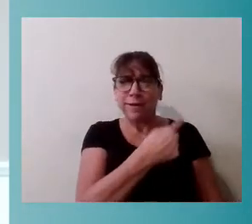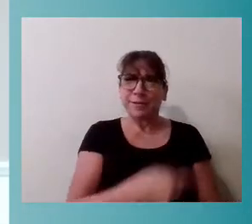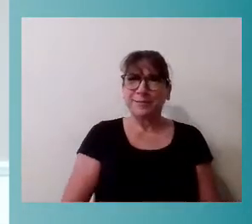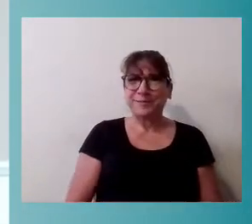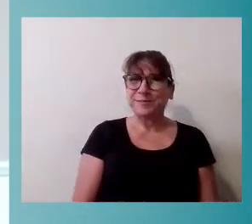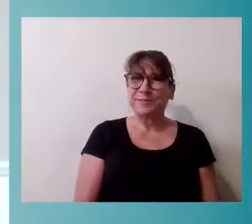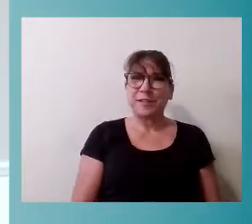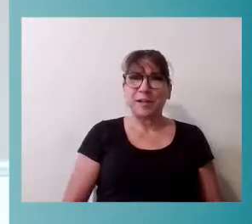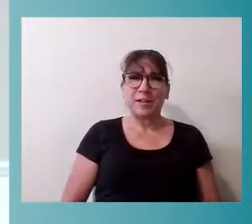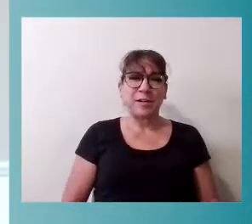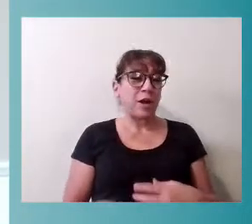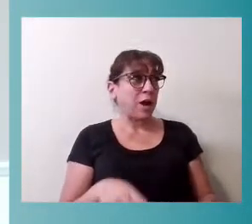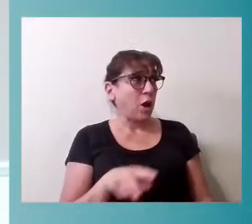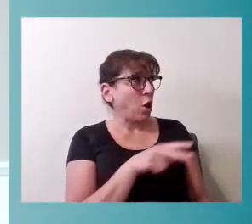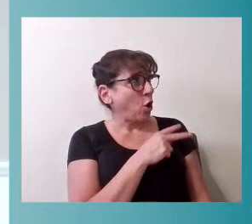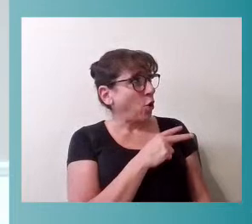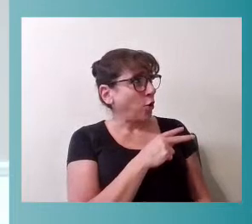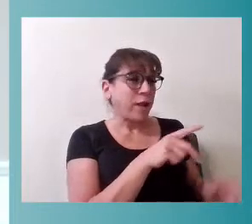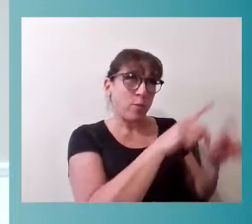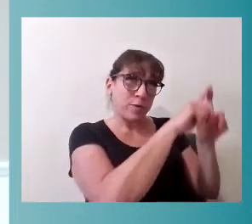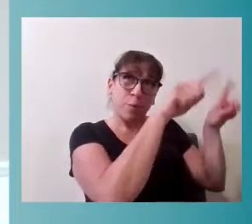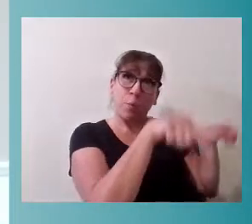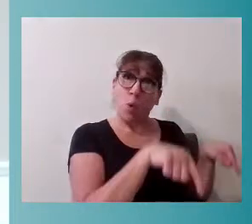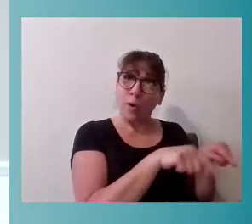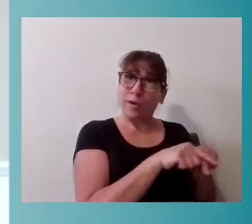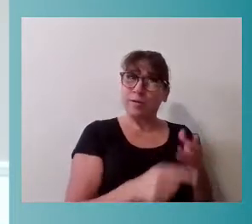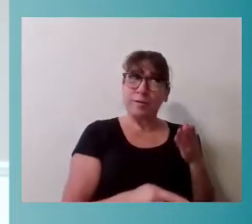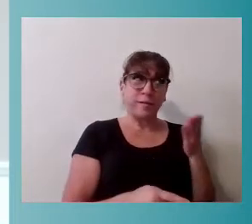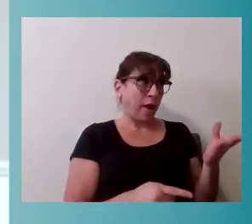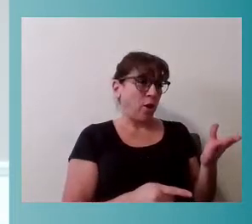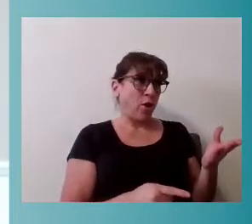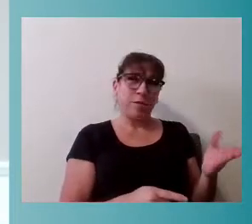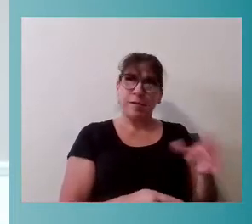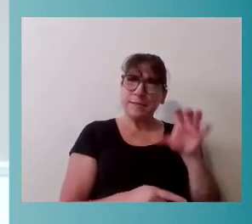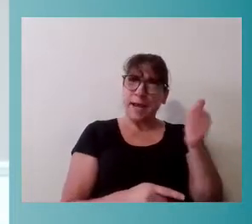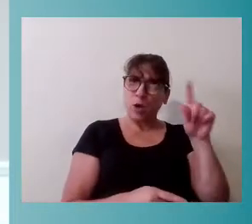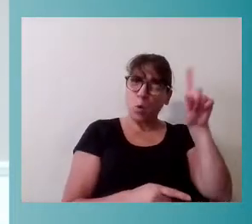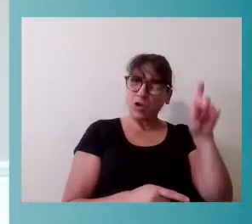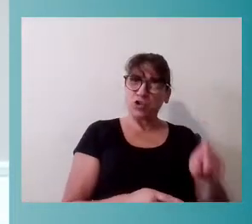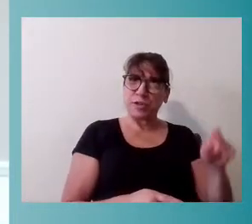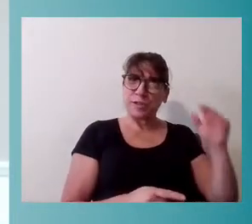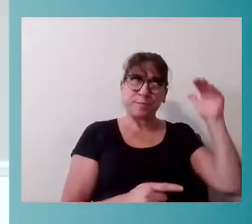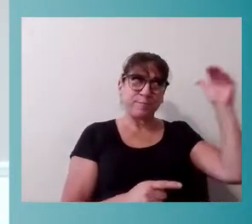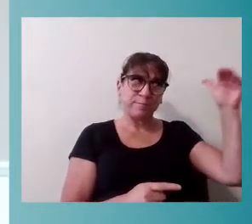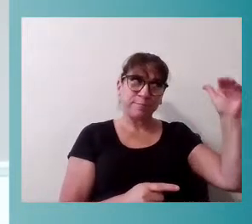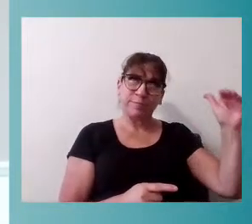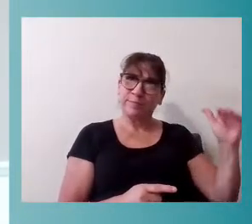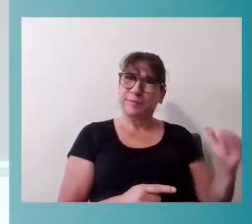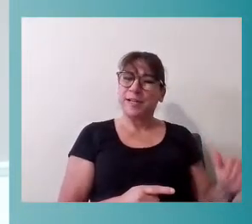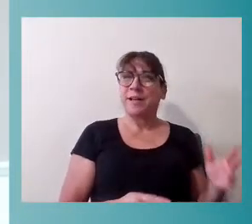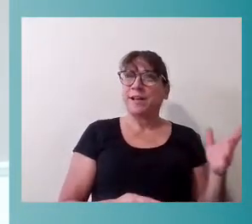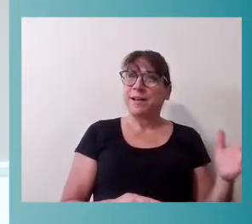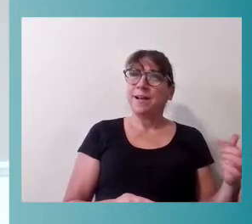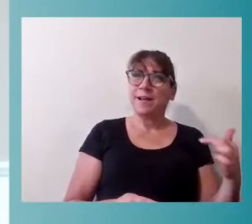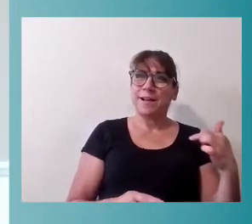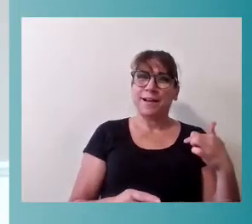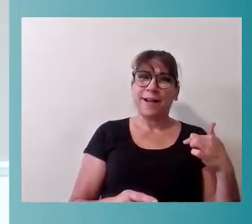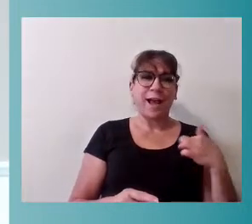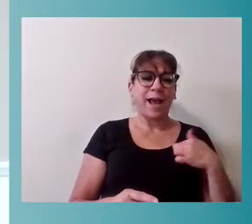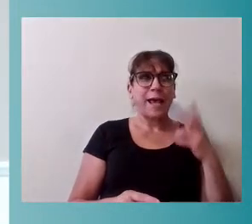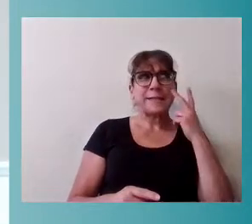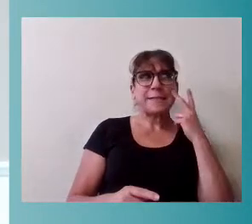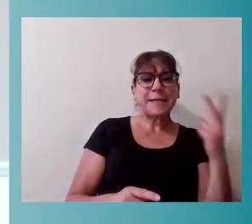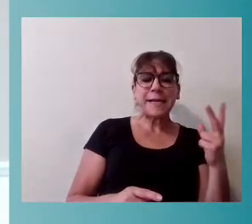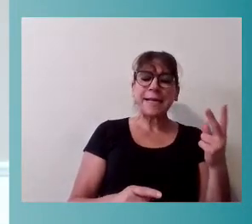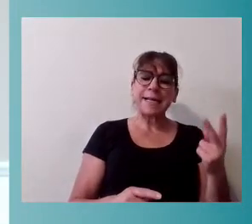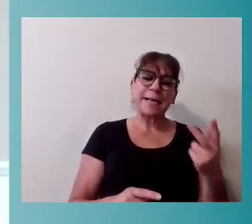And I looked next to her and there was a board, and there they were. There were like 10 questions. And I had kind of seen it as I